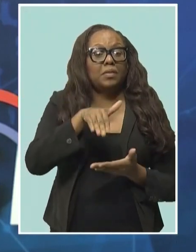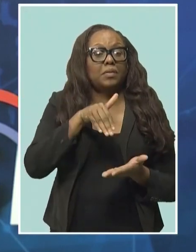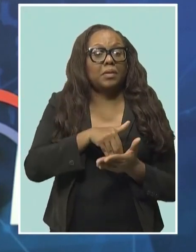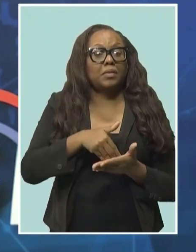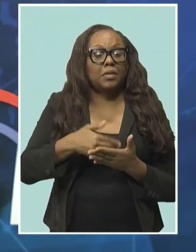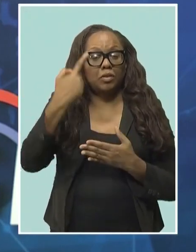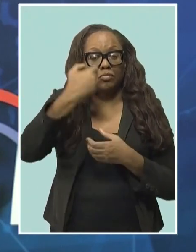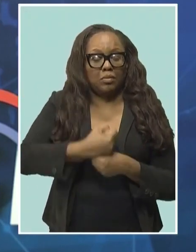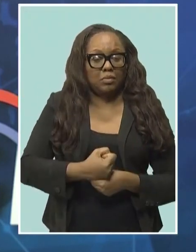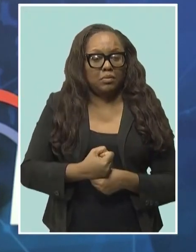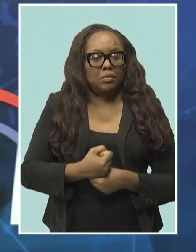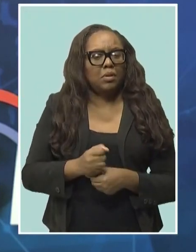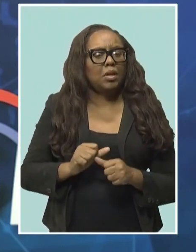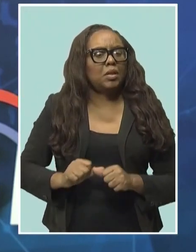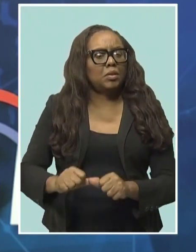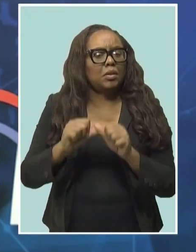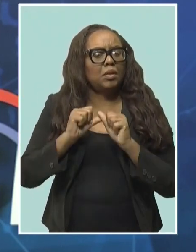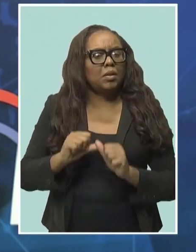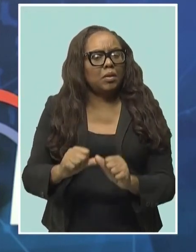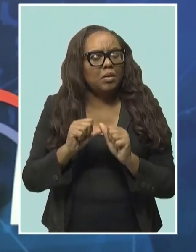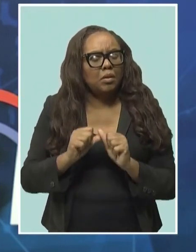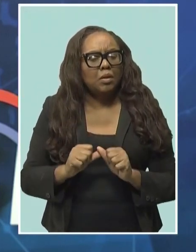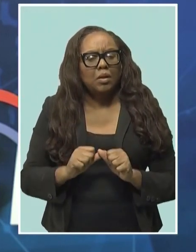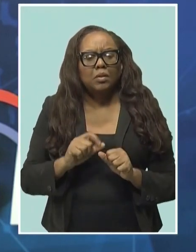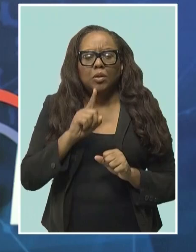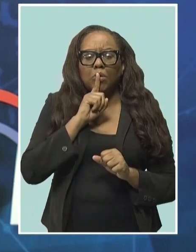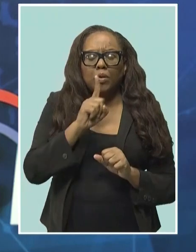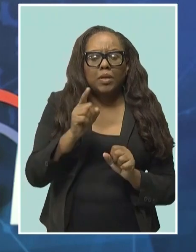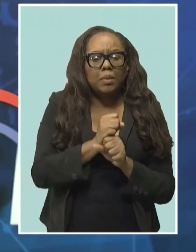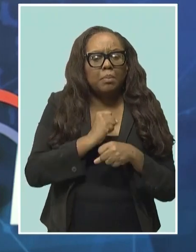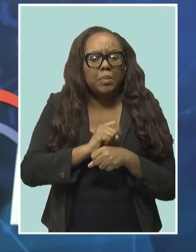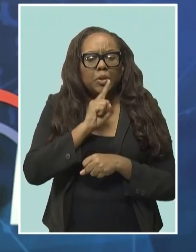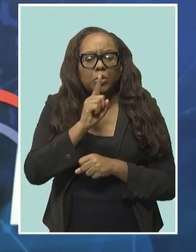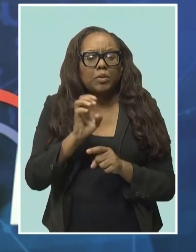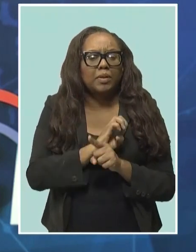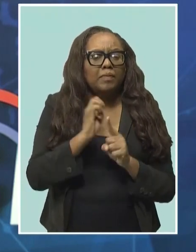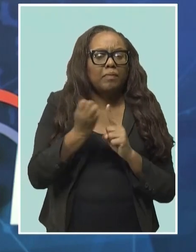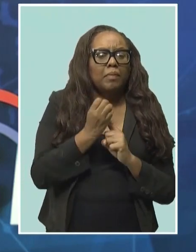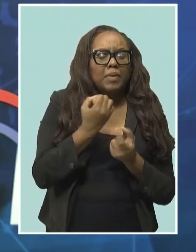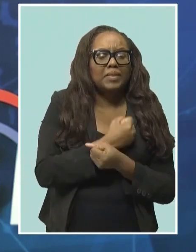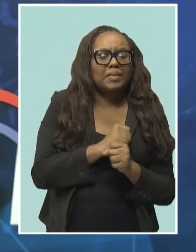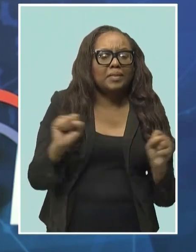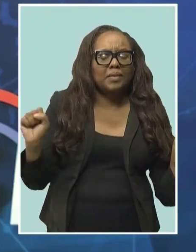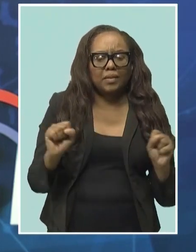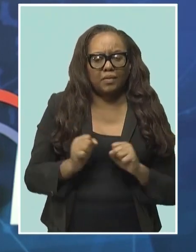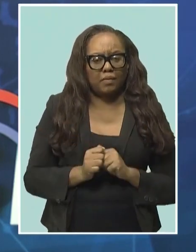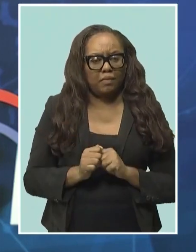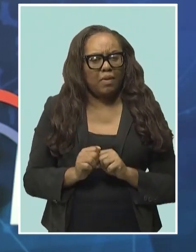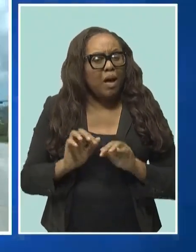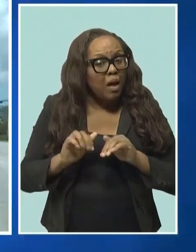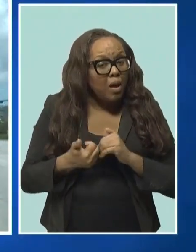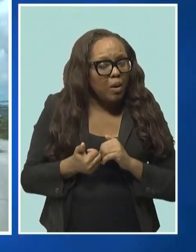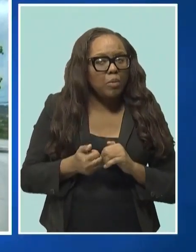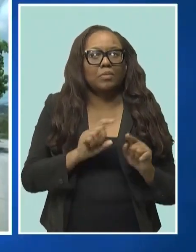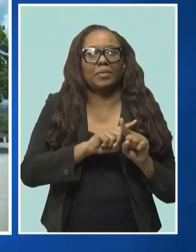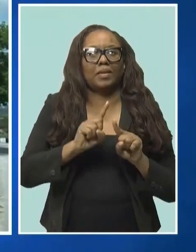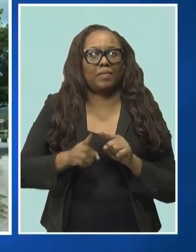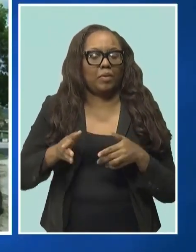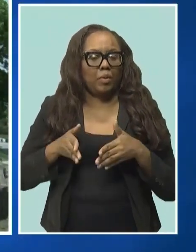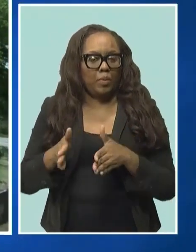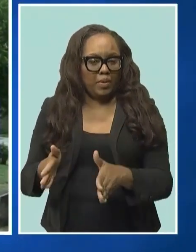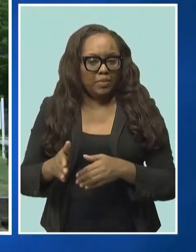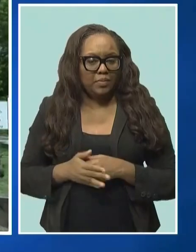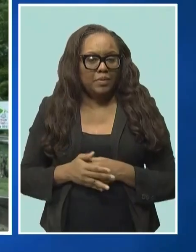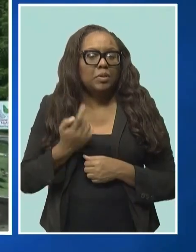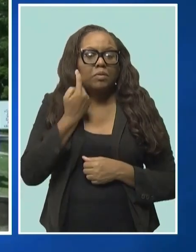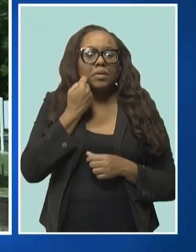promote sustainability and to preserve the environment across the island in multiple ways. The Trust recently staged an open day